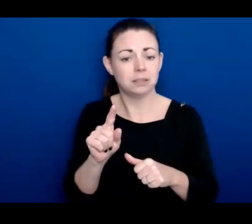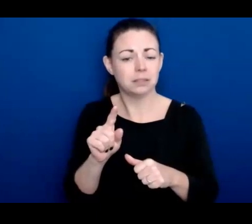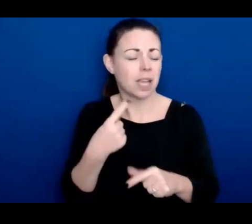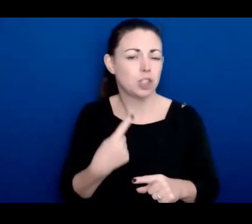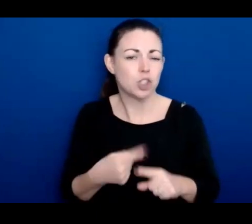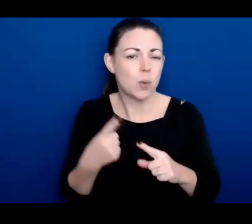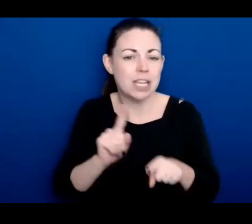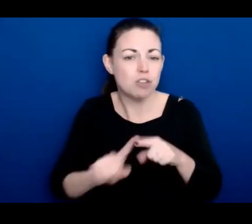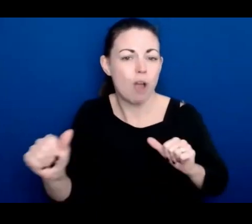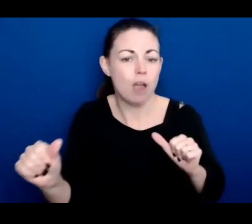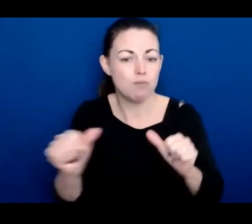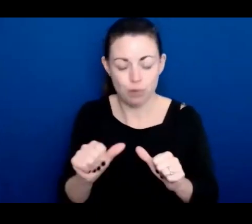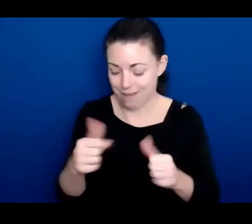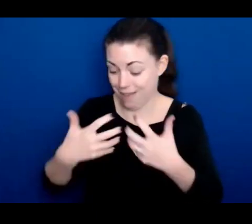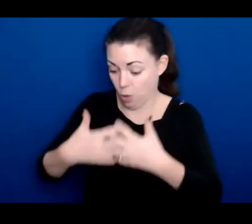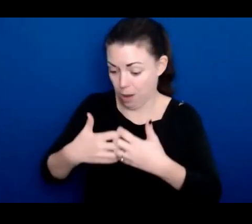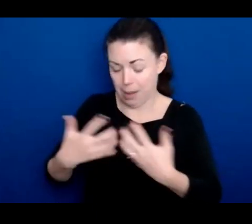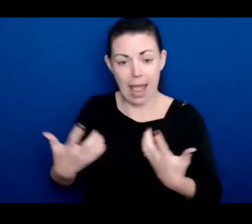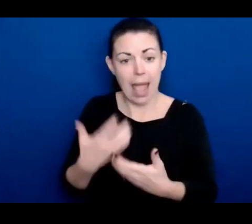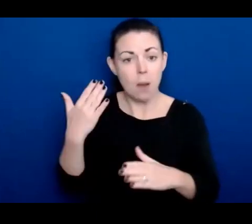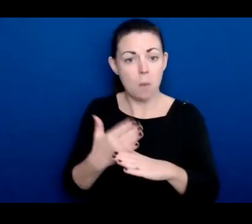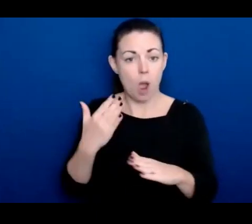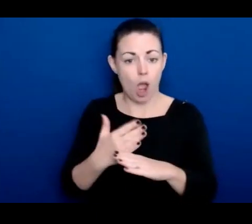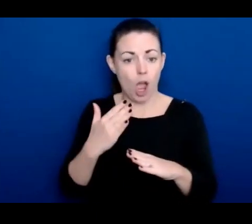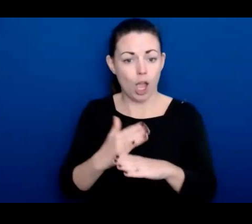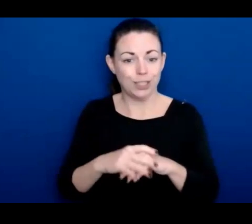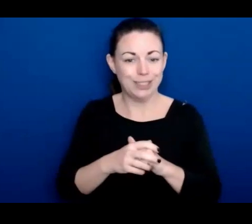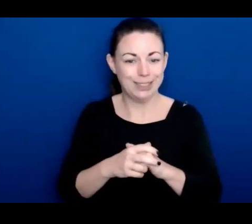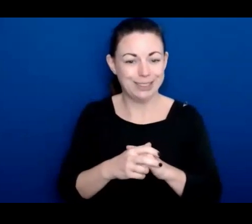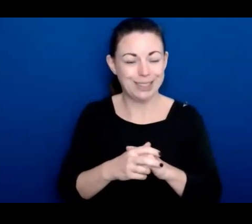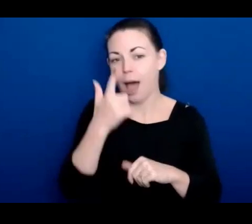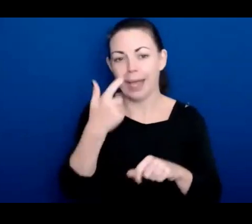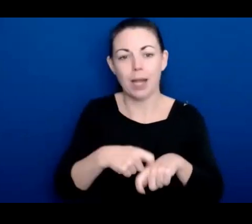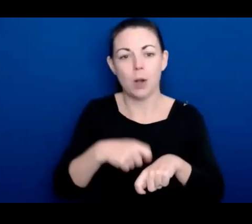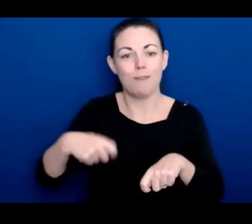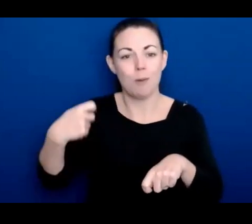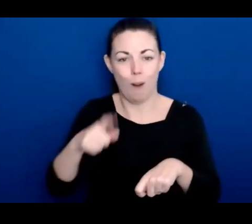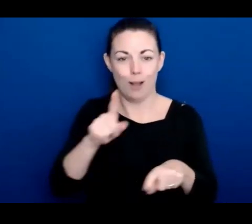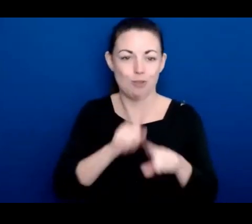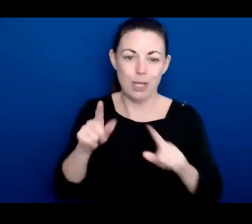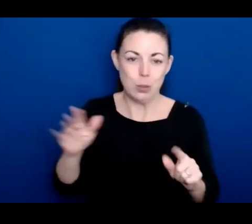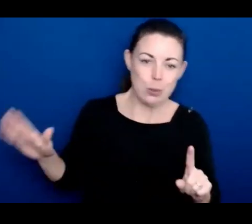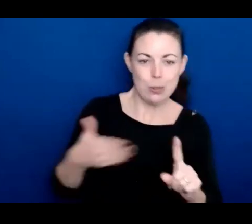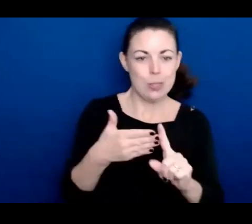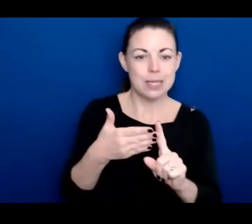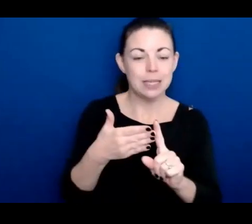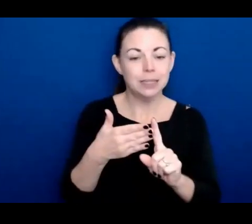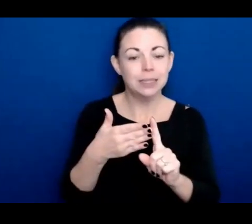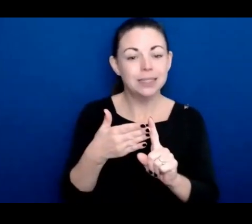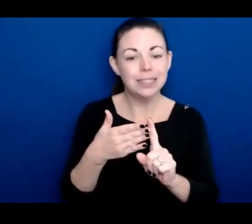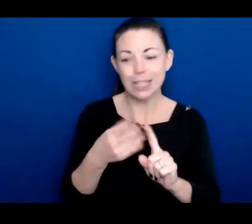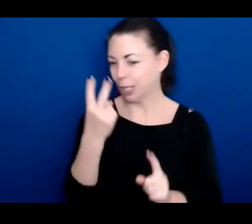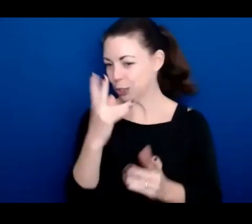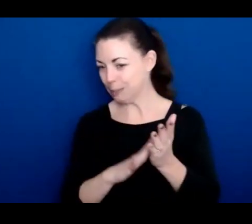very briefly, how this equipment works. I'll try and keep it as small as I can. I tend to rabbit on a little bit and make 2 minutes,